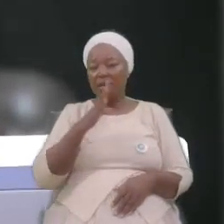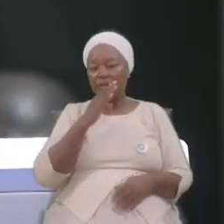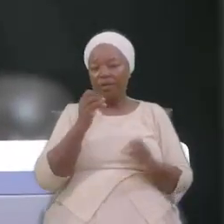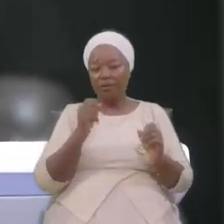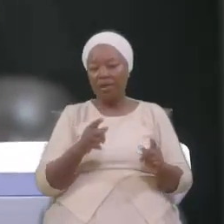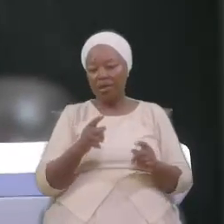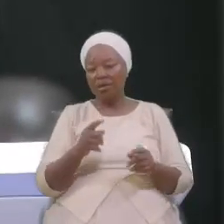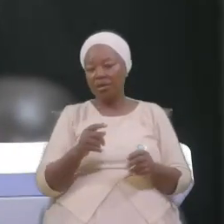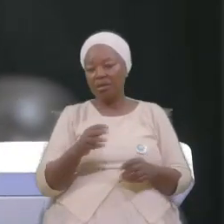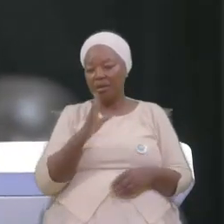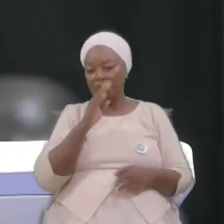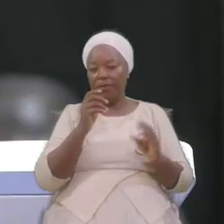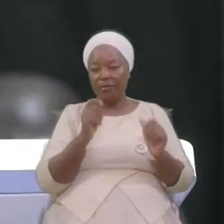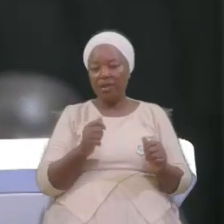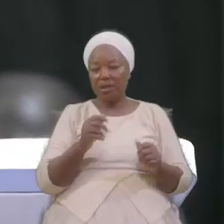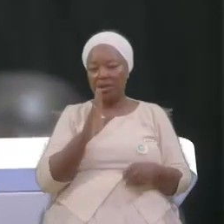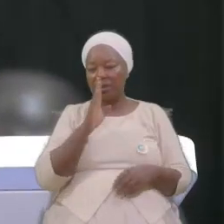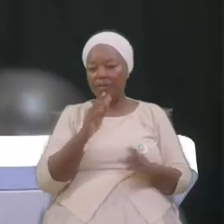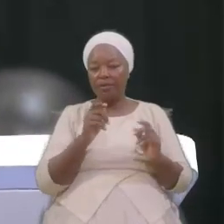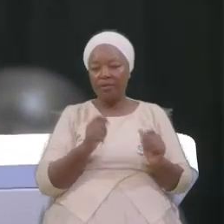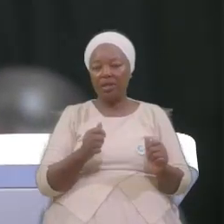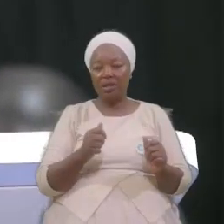Near the entrance there. Are we all right?